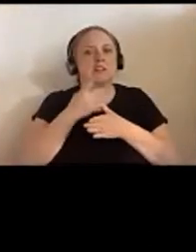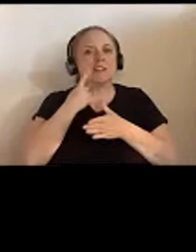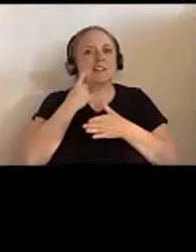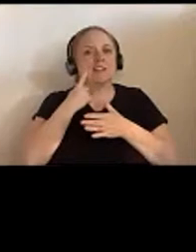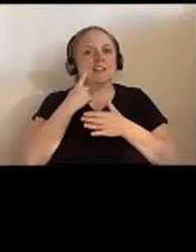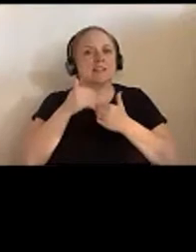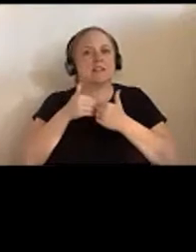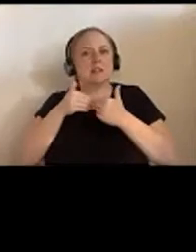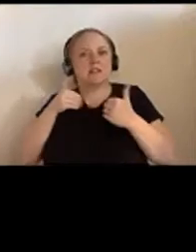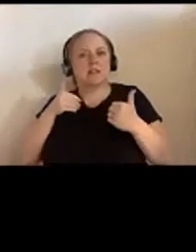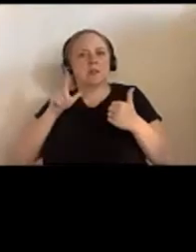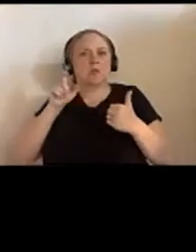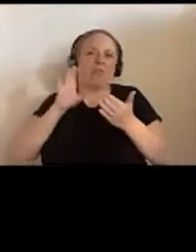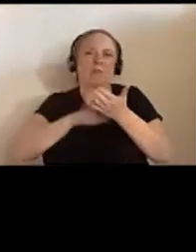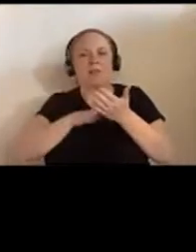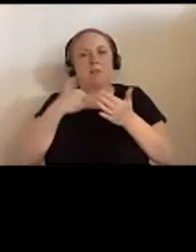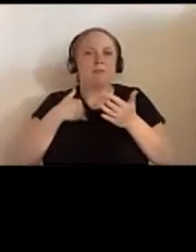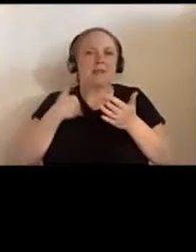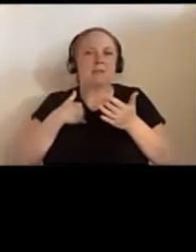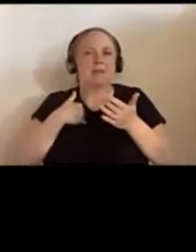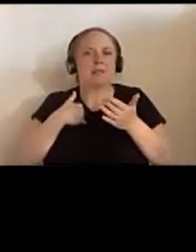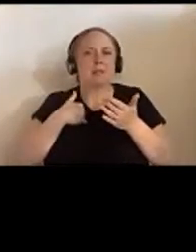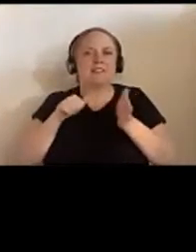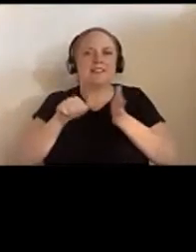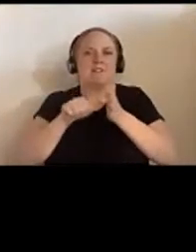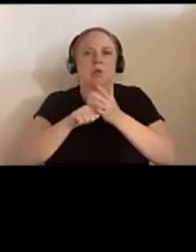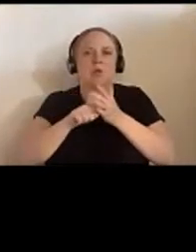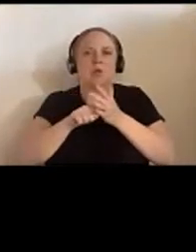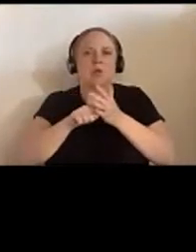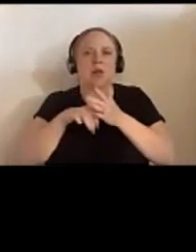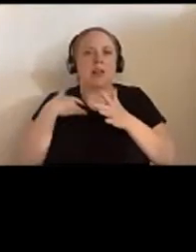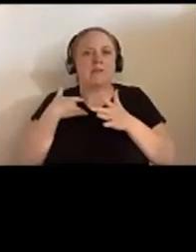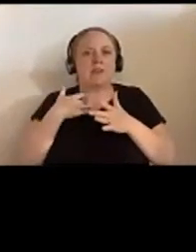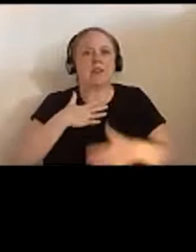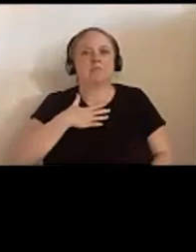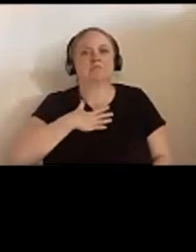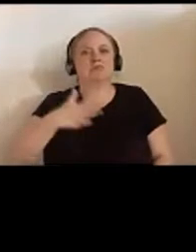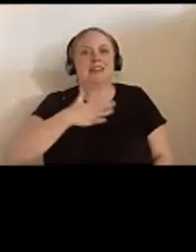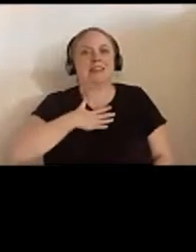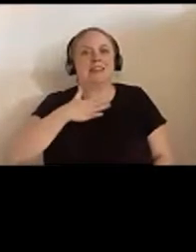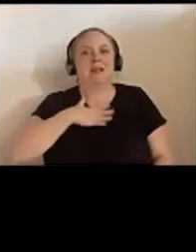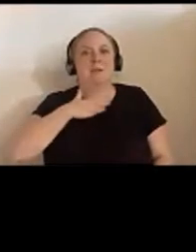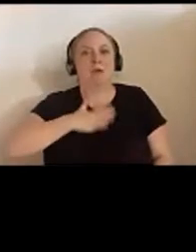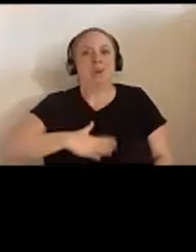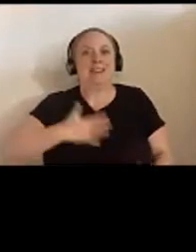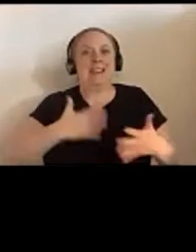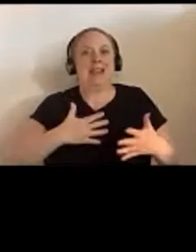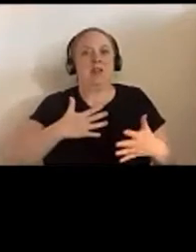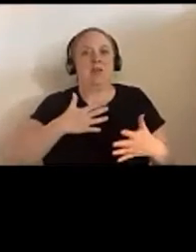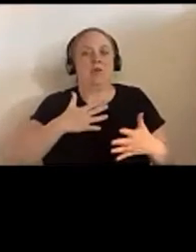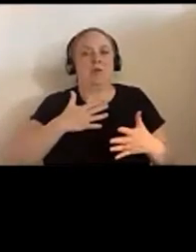from 12 million people. It's very difficult to keep your distance to a living, breathing body now, situated within that